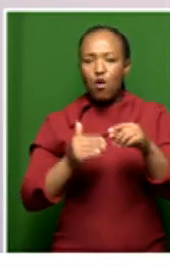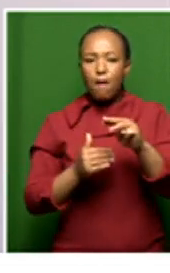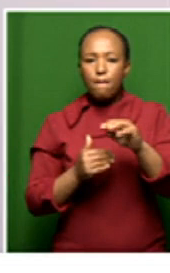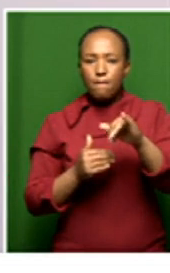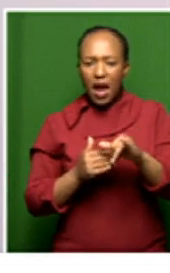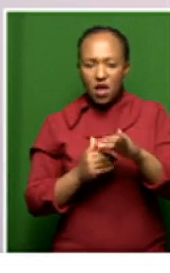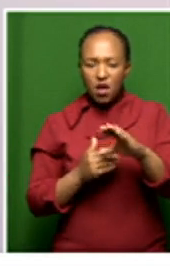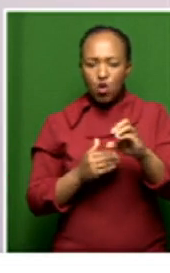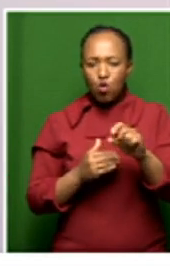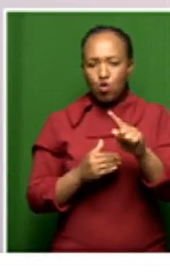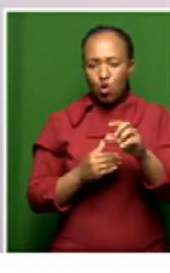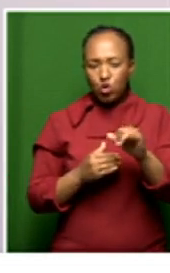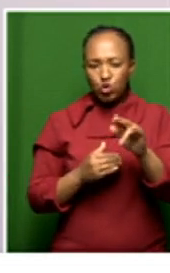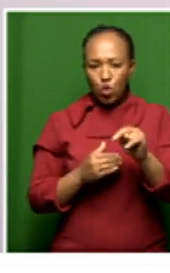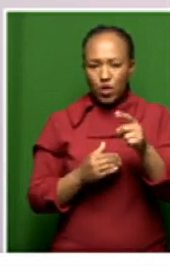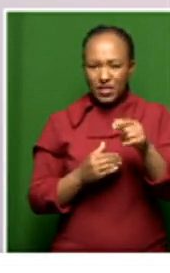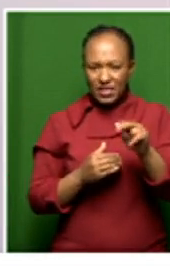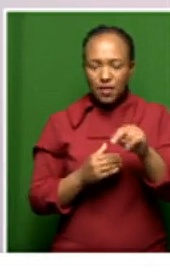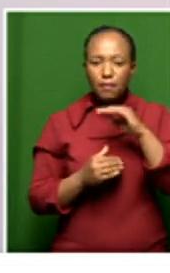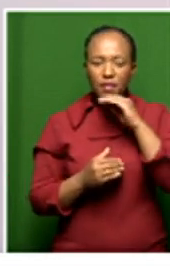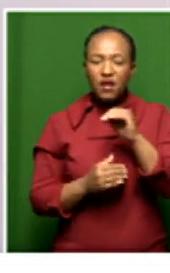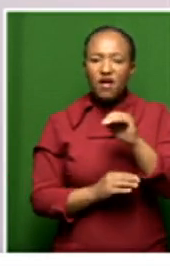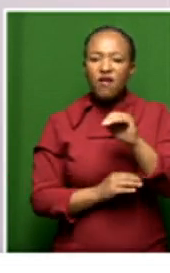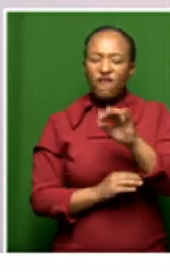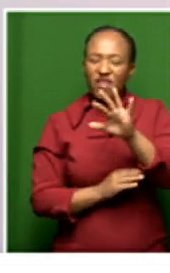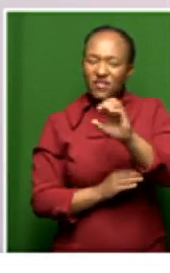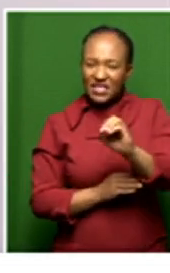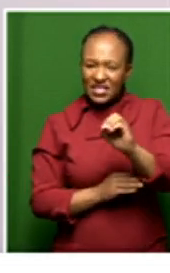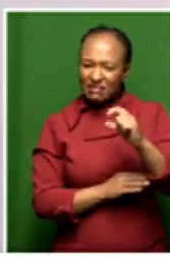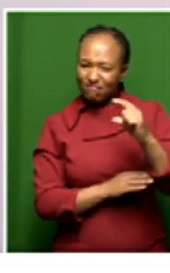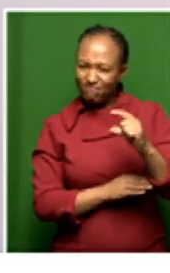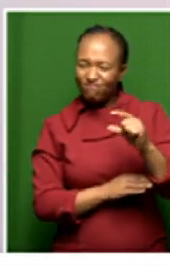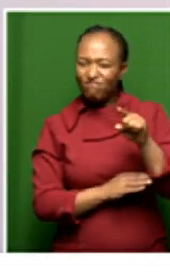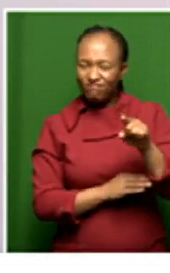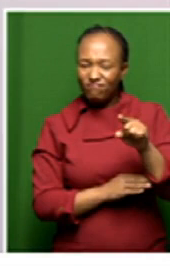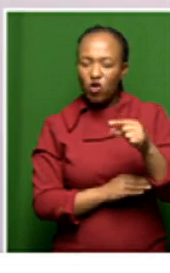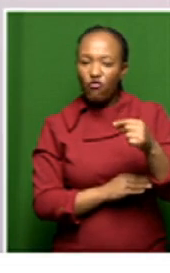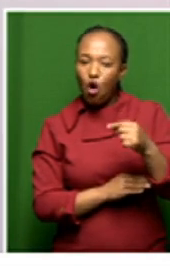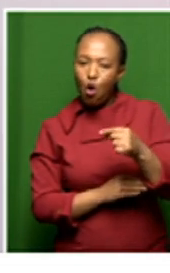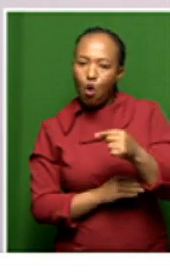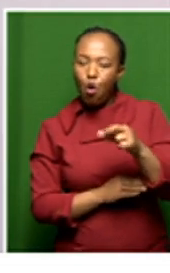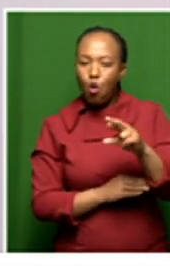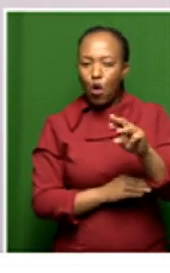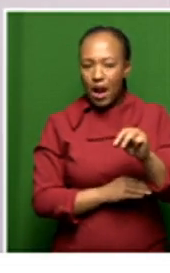mycotoxin Phetho, which was above 50 microgram. We also understand that consuming